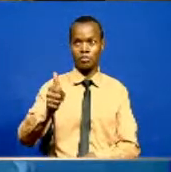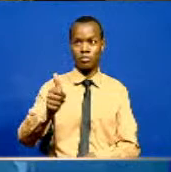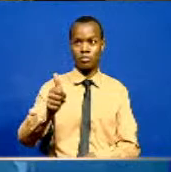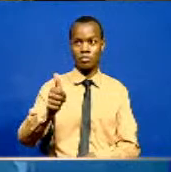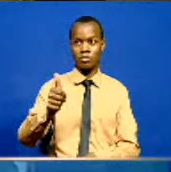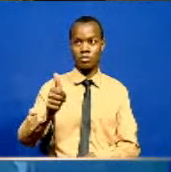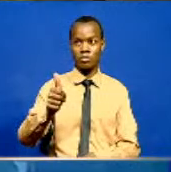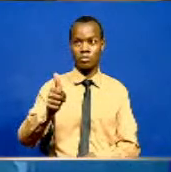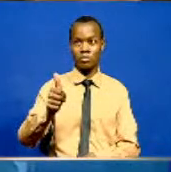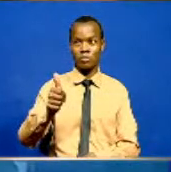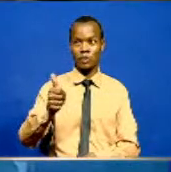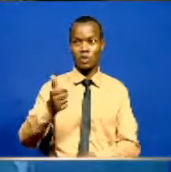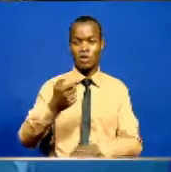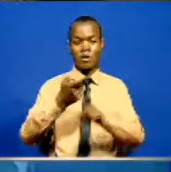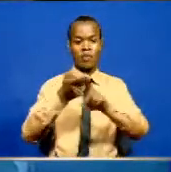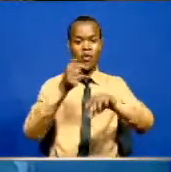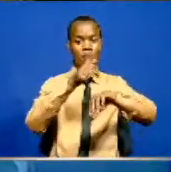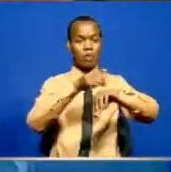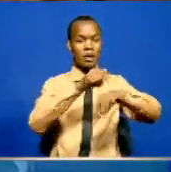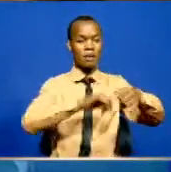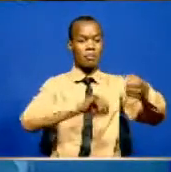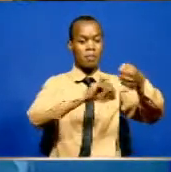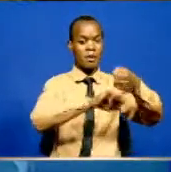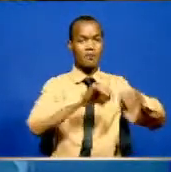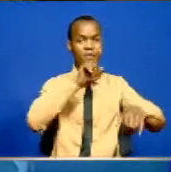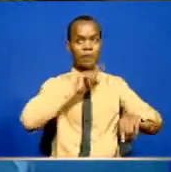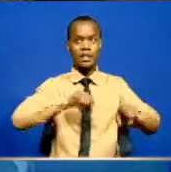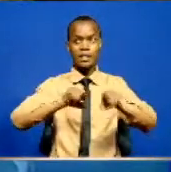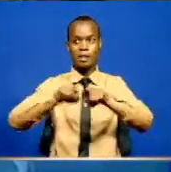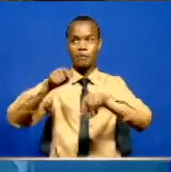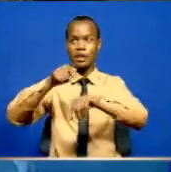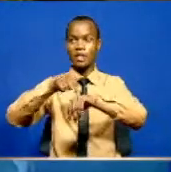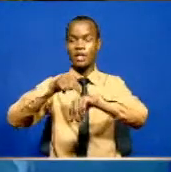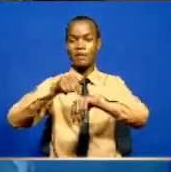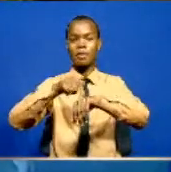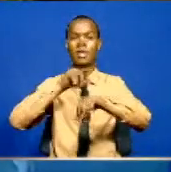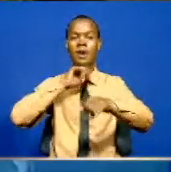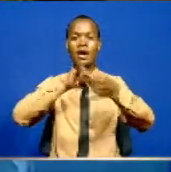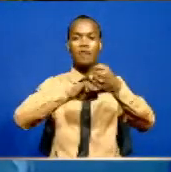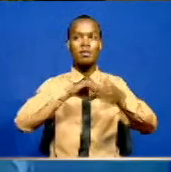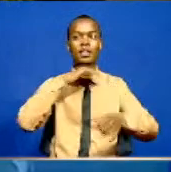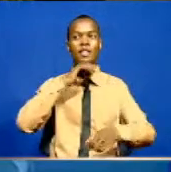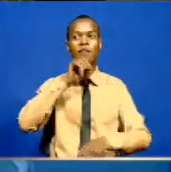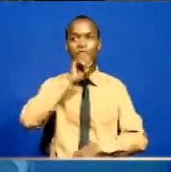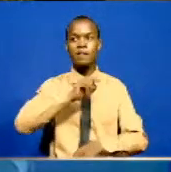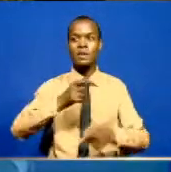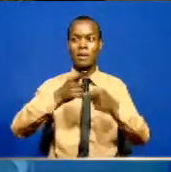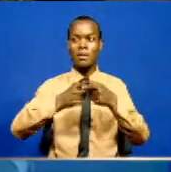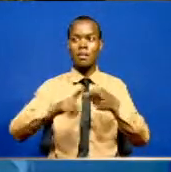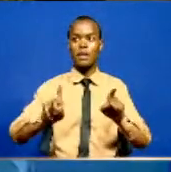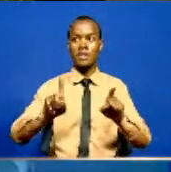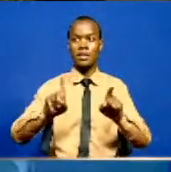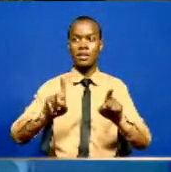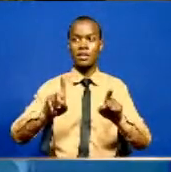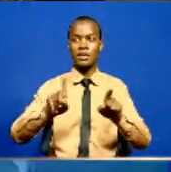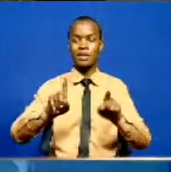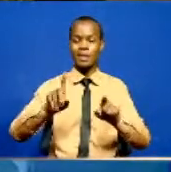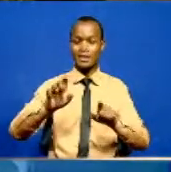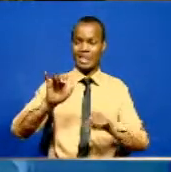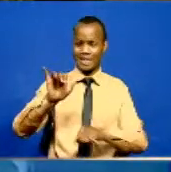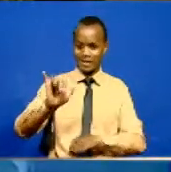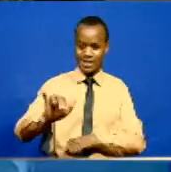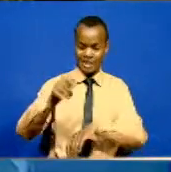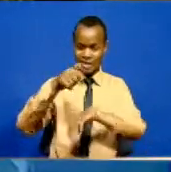From the time she got married to the time the husband died, it was only 7 years. But she remained in the house of